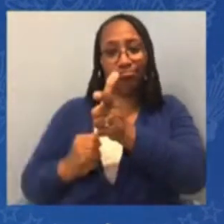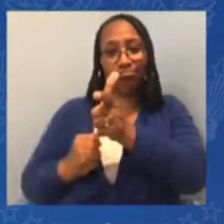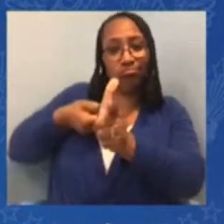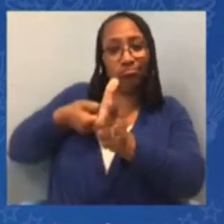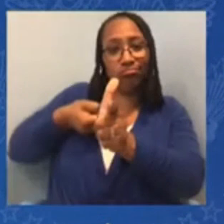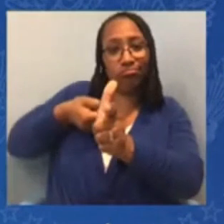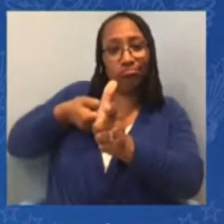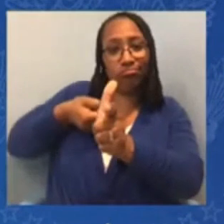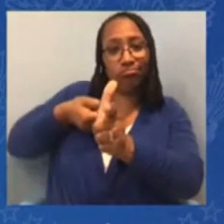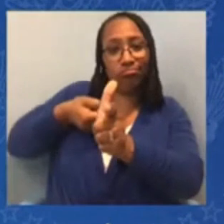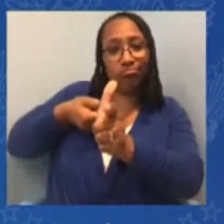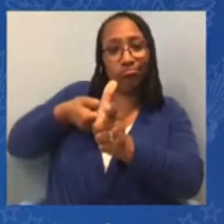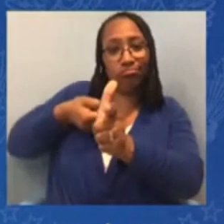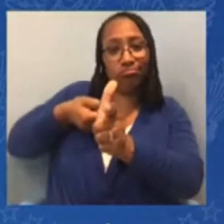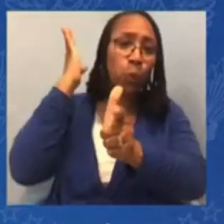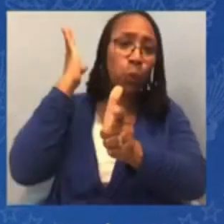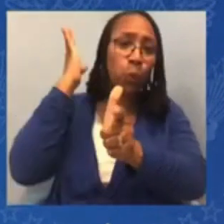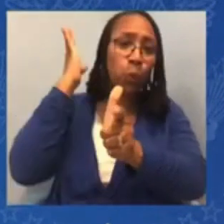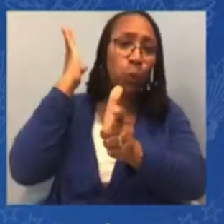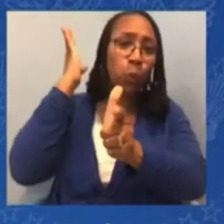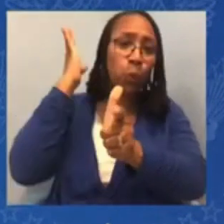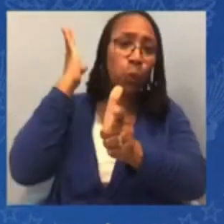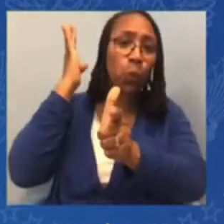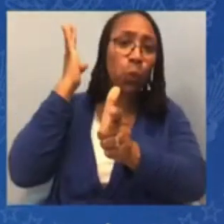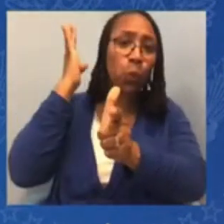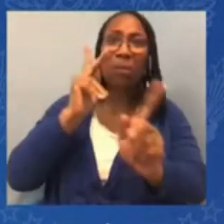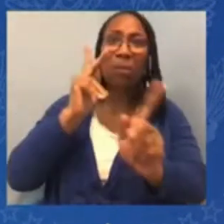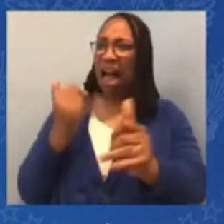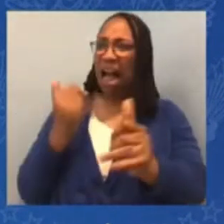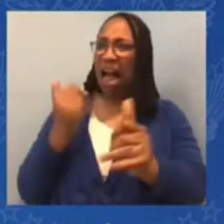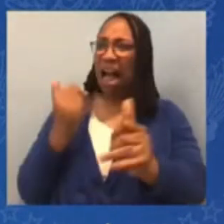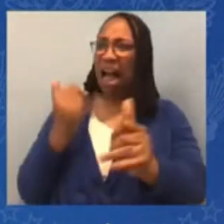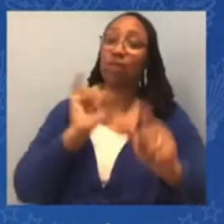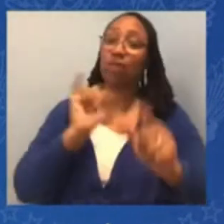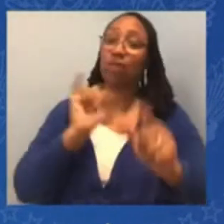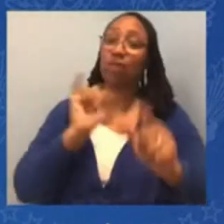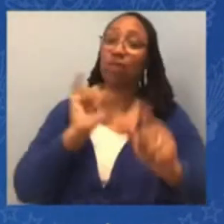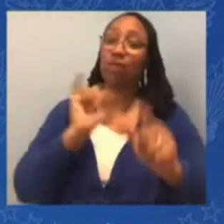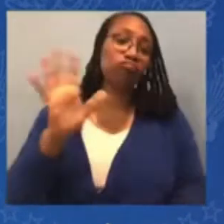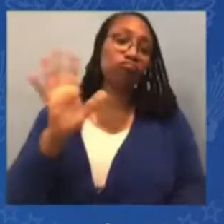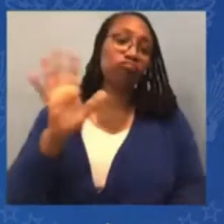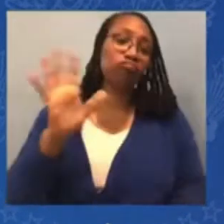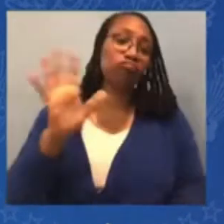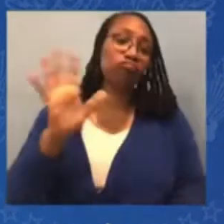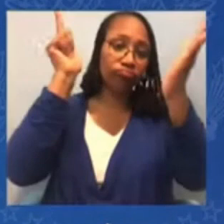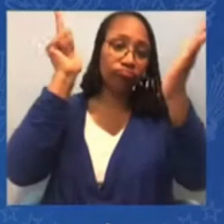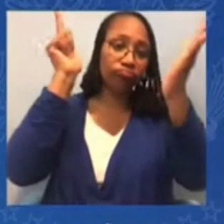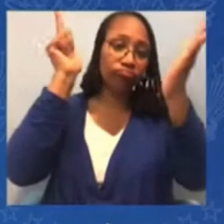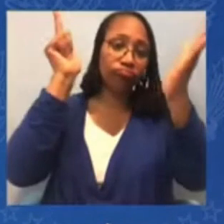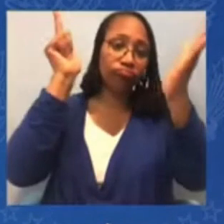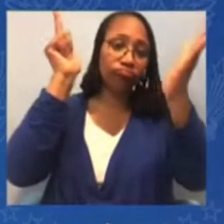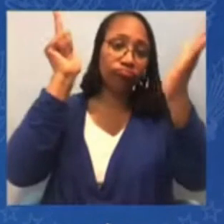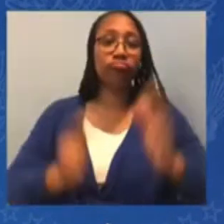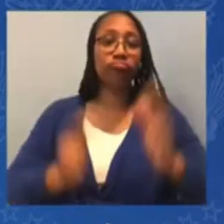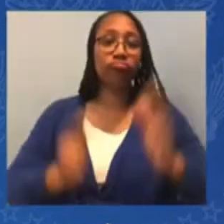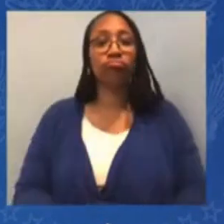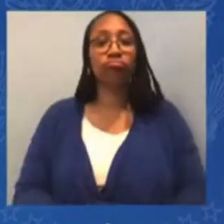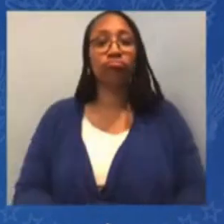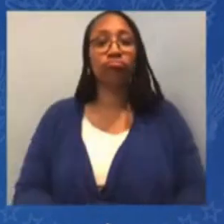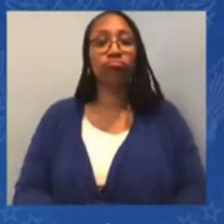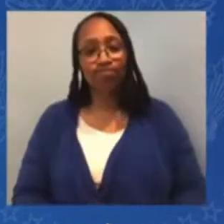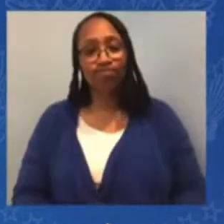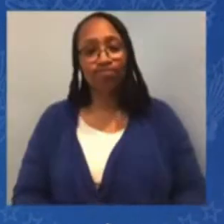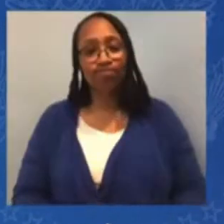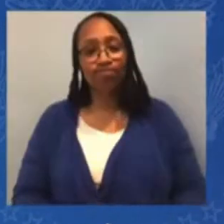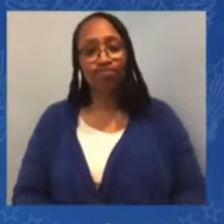easier to buy gun locks and other safe storage at gun stores. If any one of you drove up the parking lot